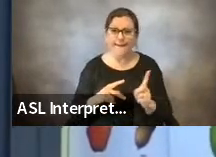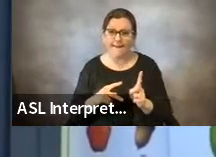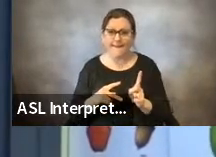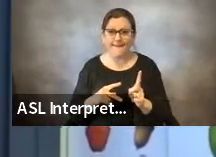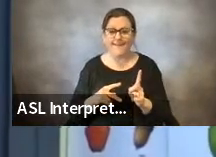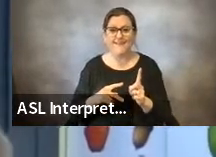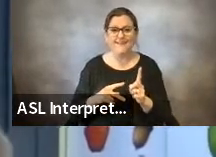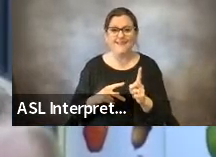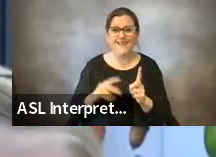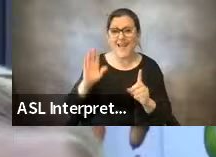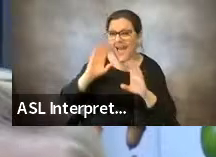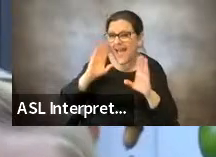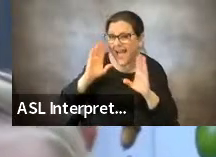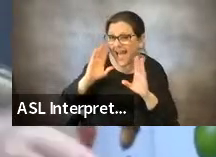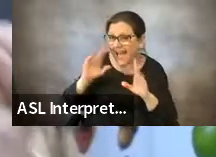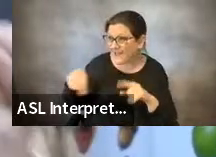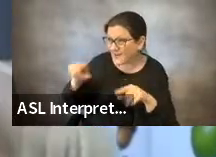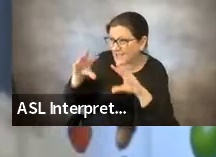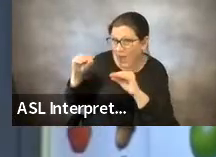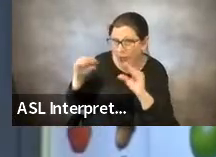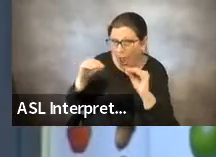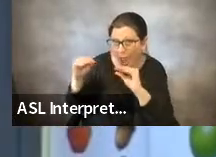Are you guys talking?